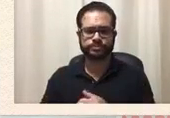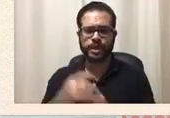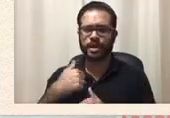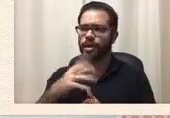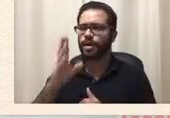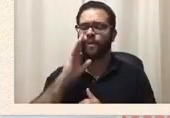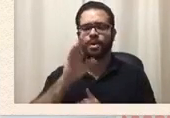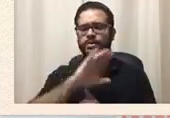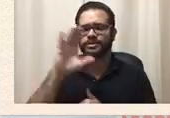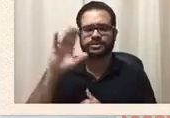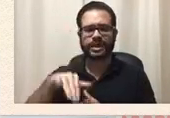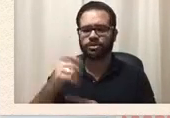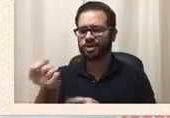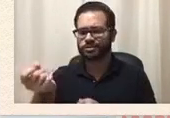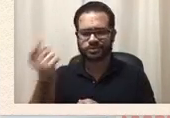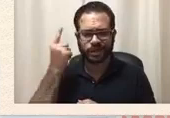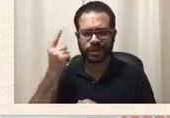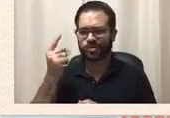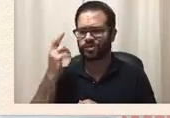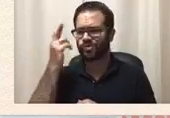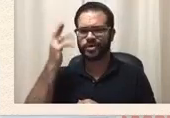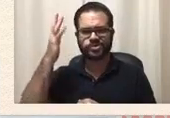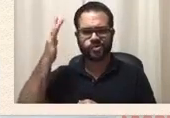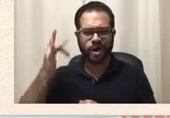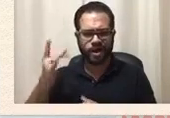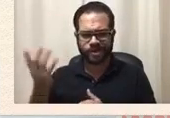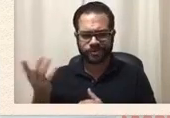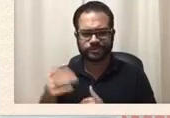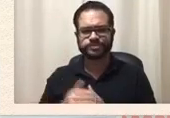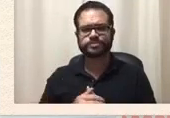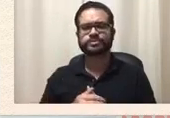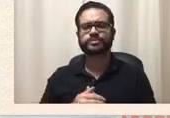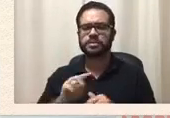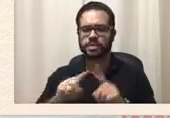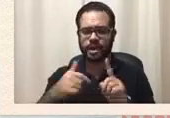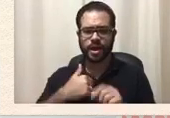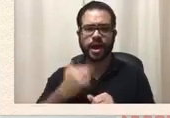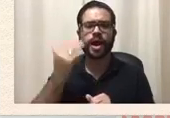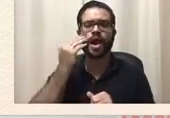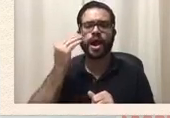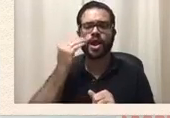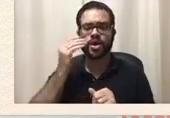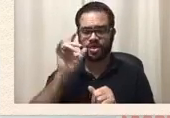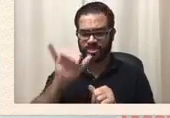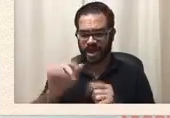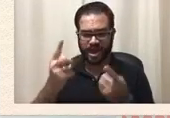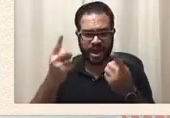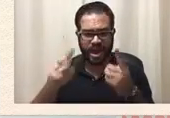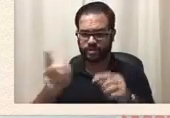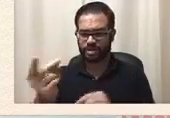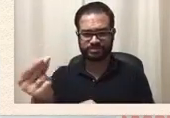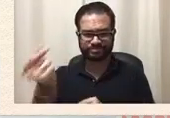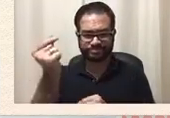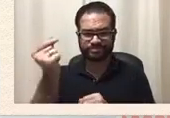it. I do know that it happened in an instant and would have a lifelong